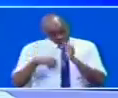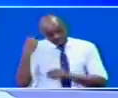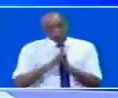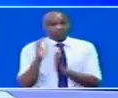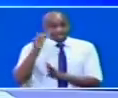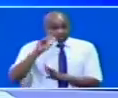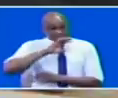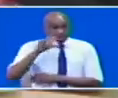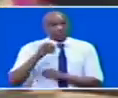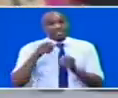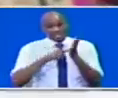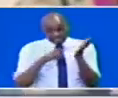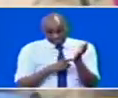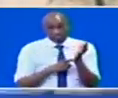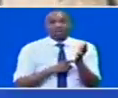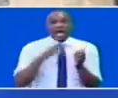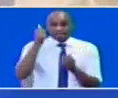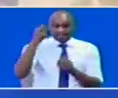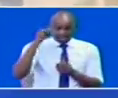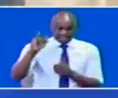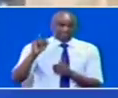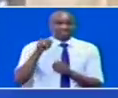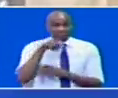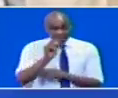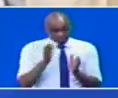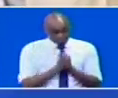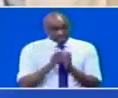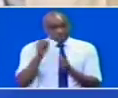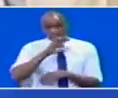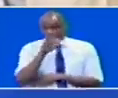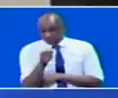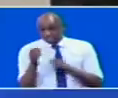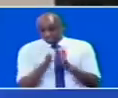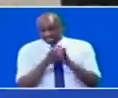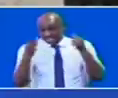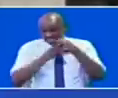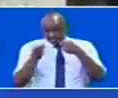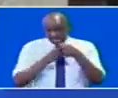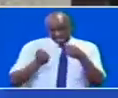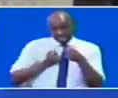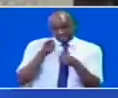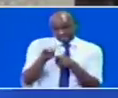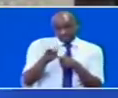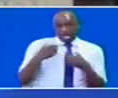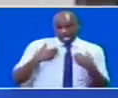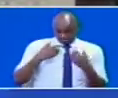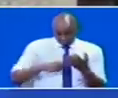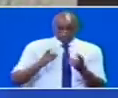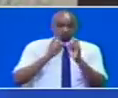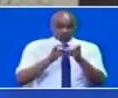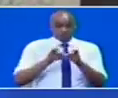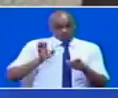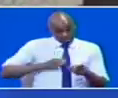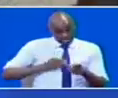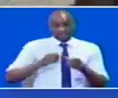League, Amani Yassets, who emerged champions of the Nairobi Sub-County League, and Kibra Girls Soccer Academy, who lifted the Nairobi Women's